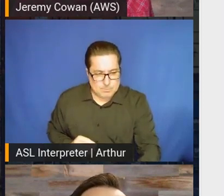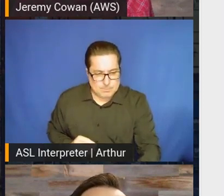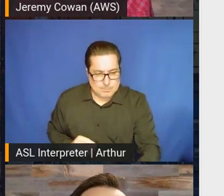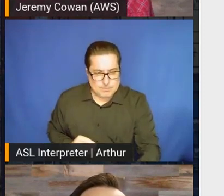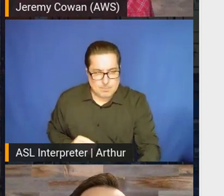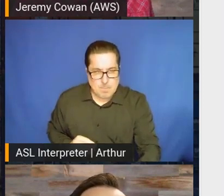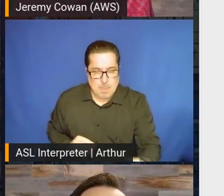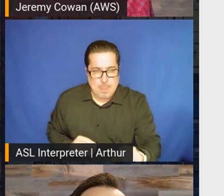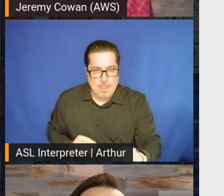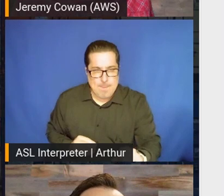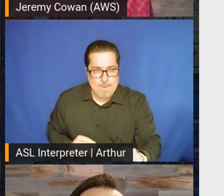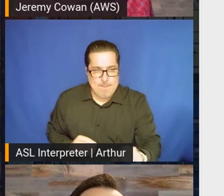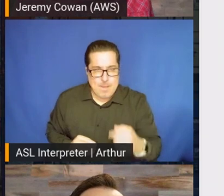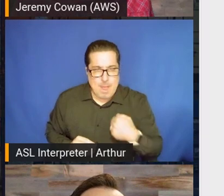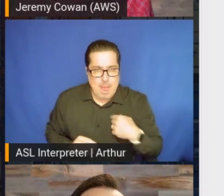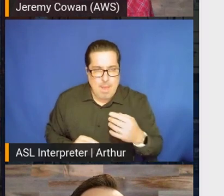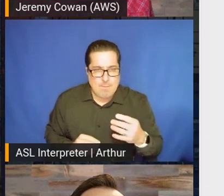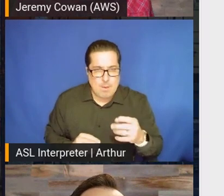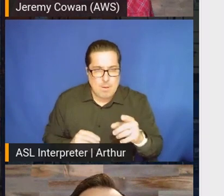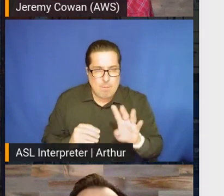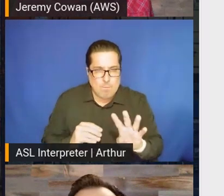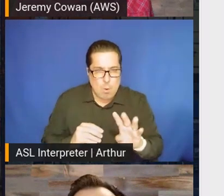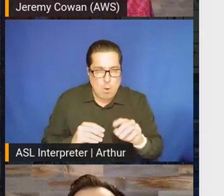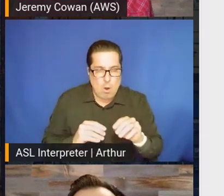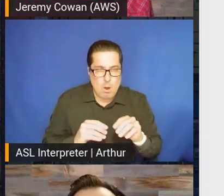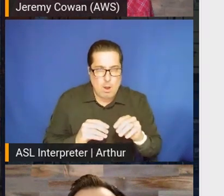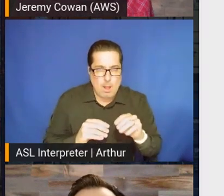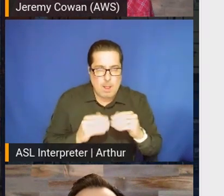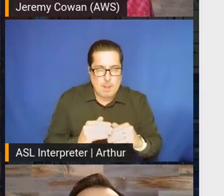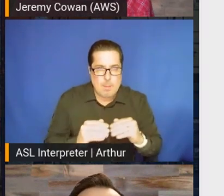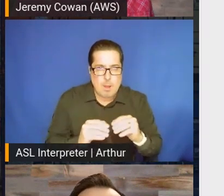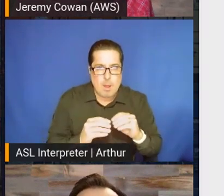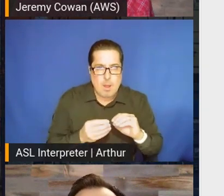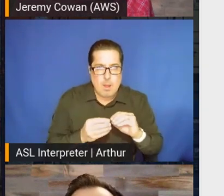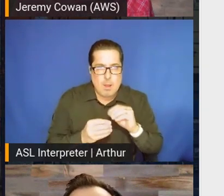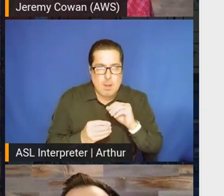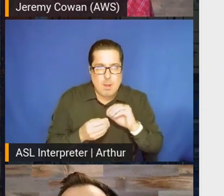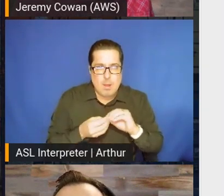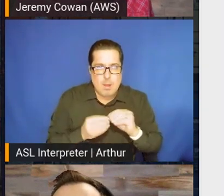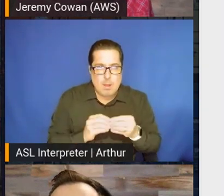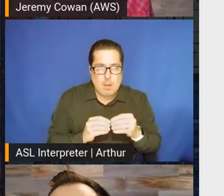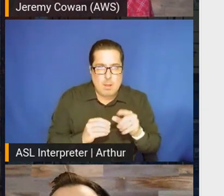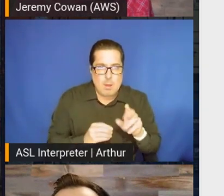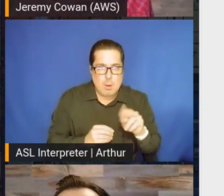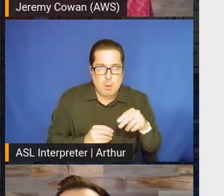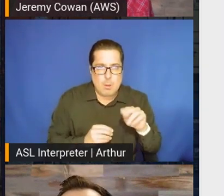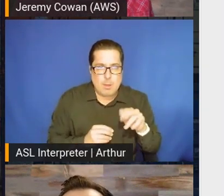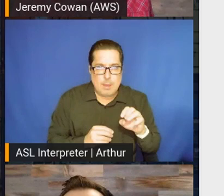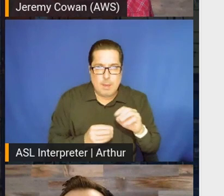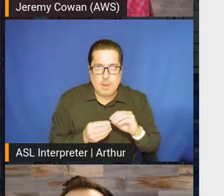available at a node level and not beyond routing point. And those are usually